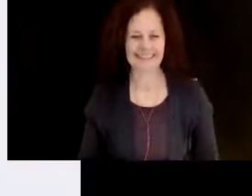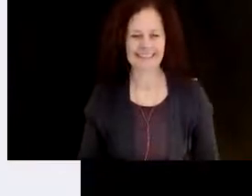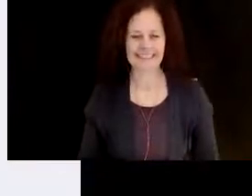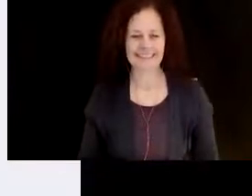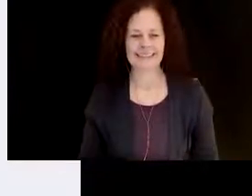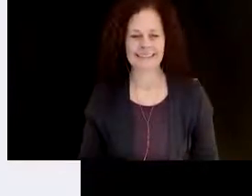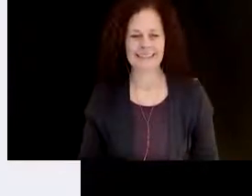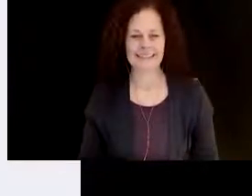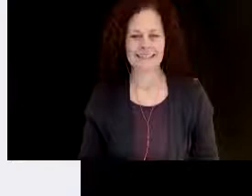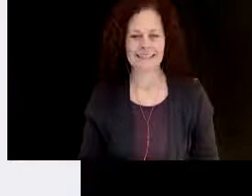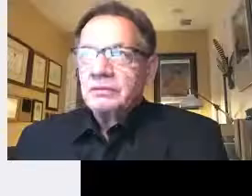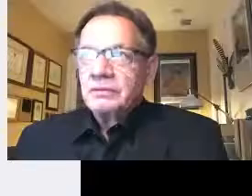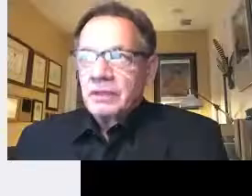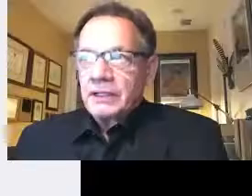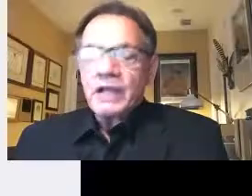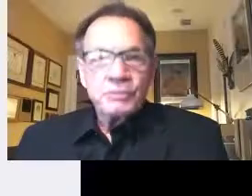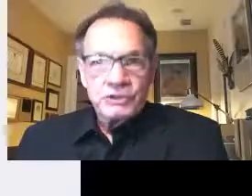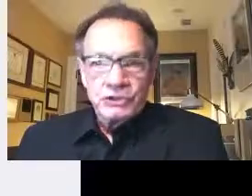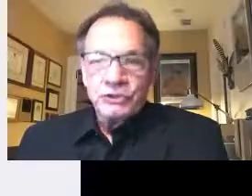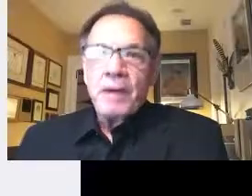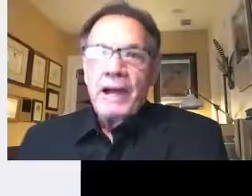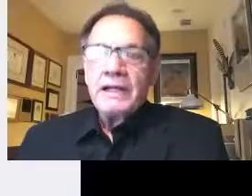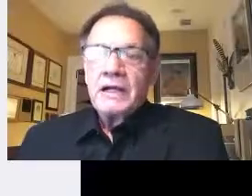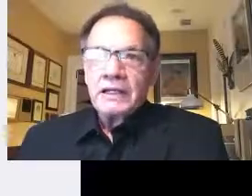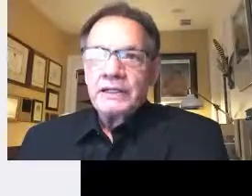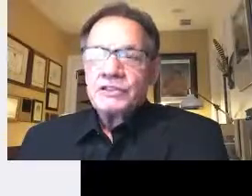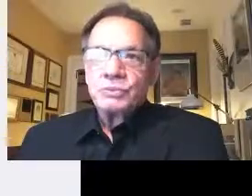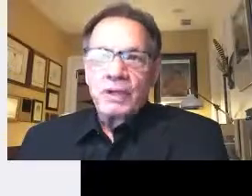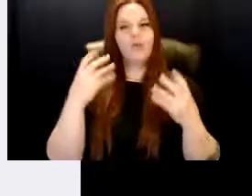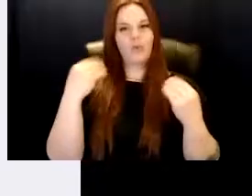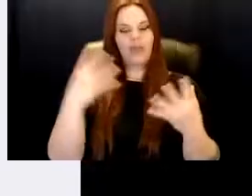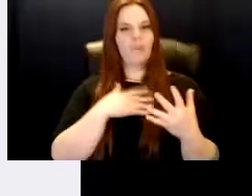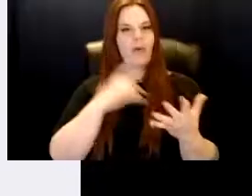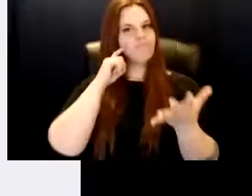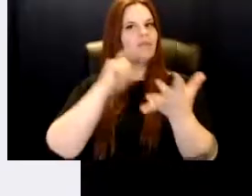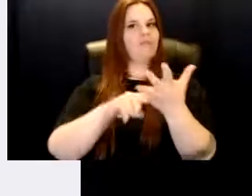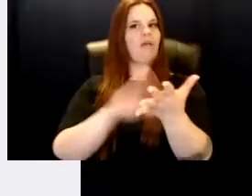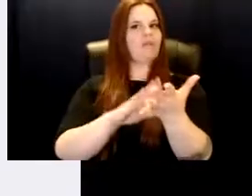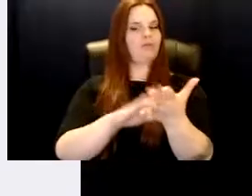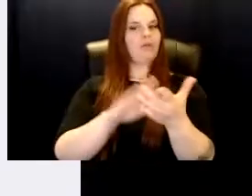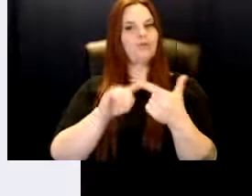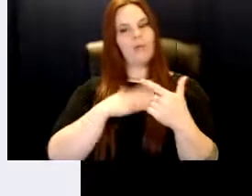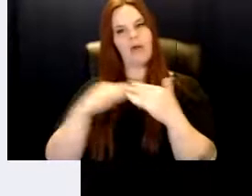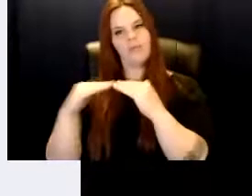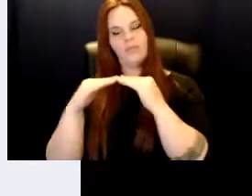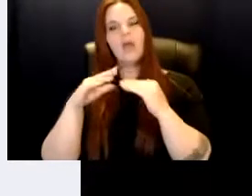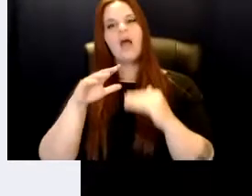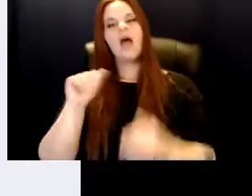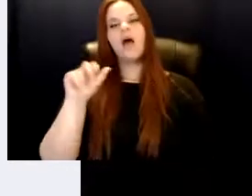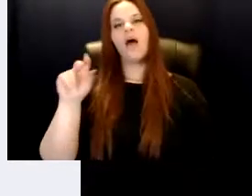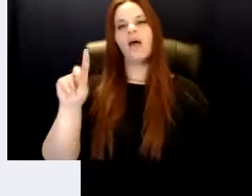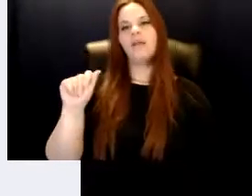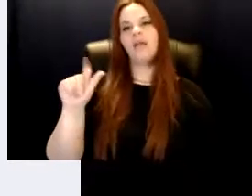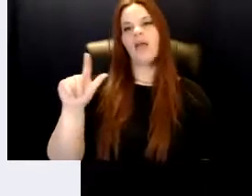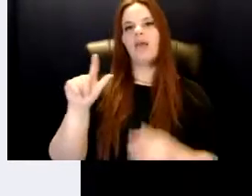sure to give our acknowledgements to my colleagues, as well as the KT Center, ADA Network, ACL,